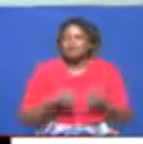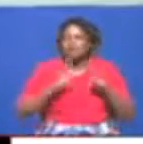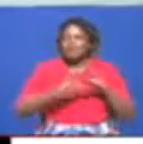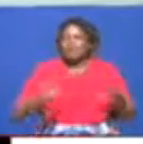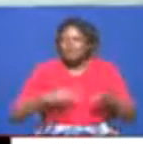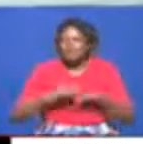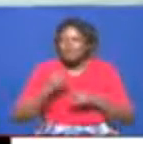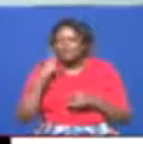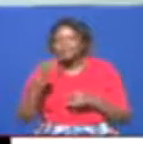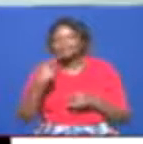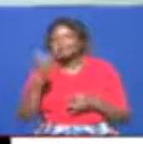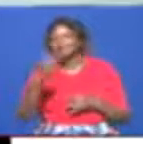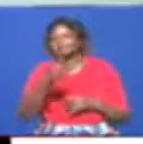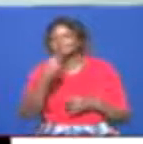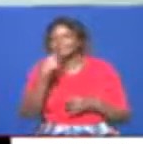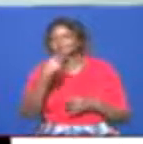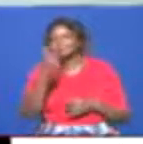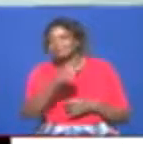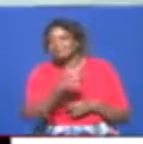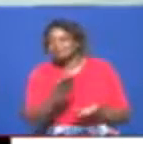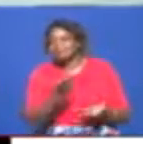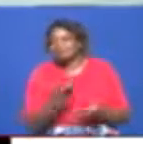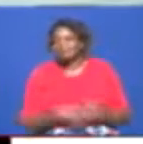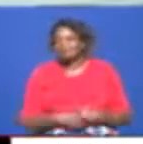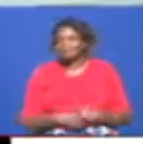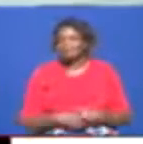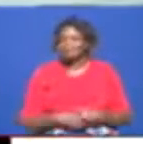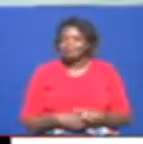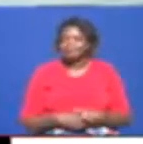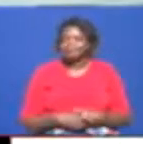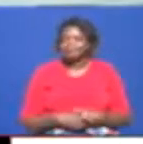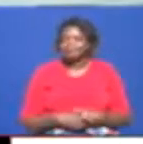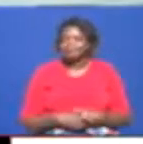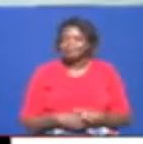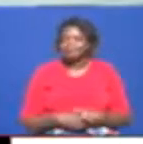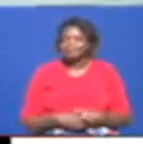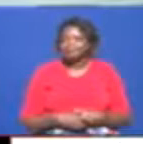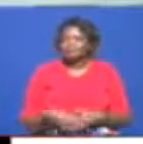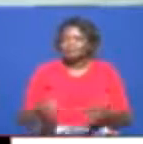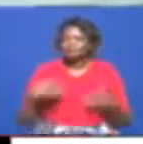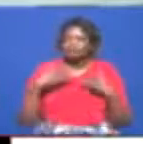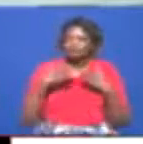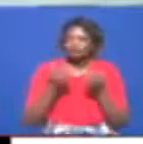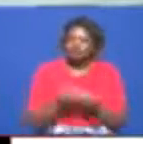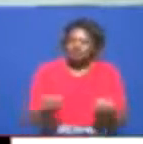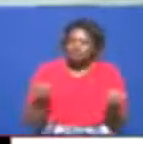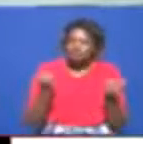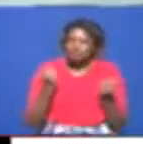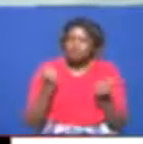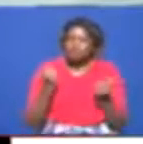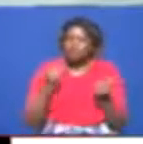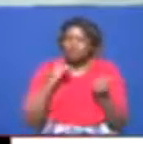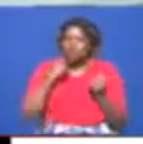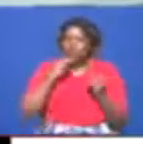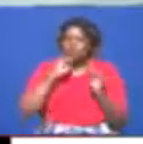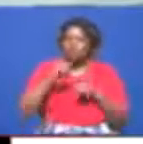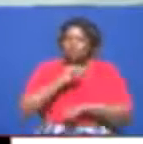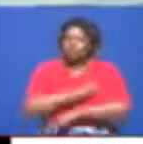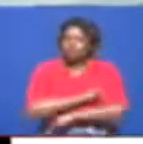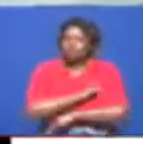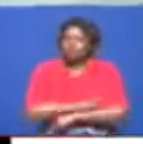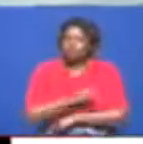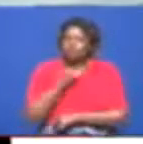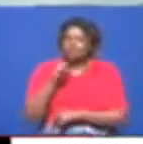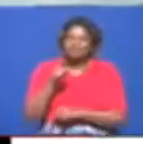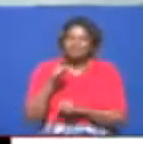eh? Ebu muone huyu, huyu, eh? Anatembea na watoto wa shule, eh? Hiyo ndiyo